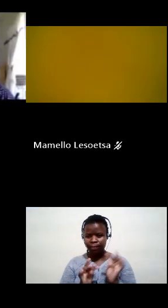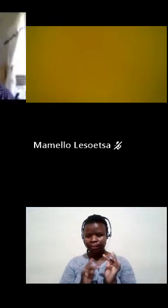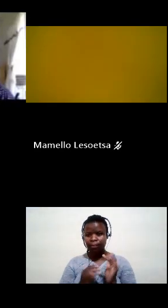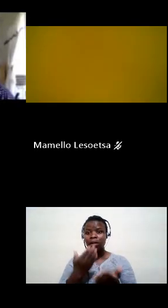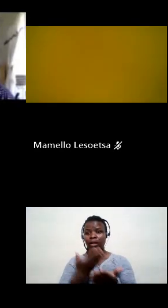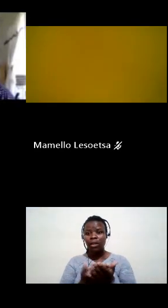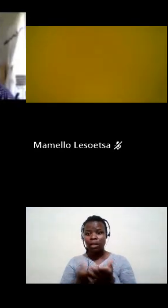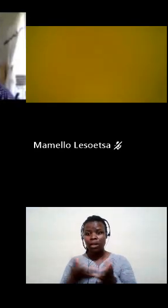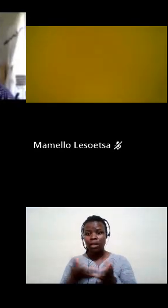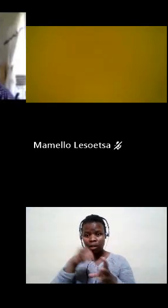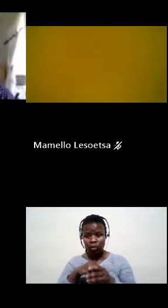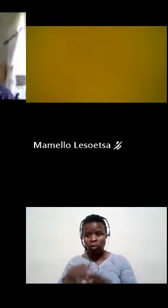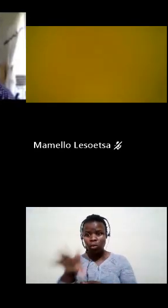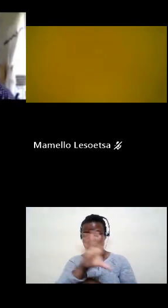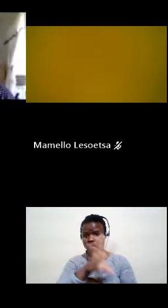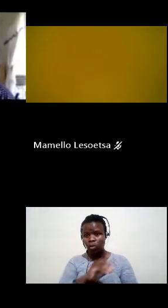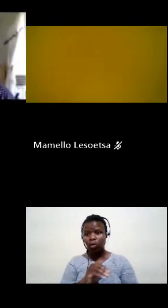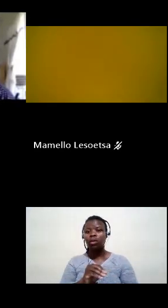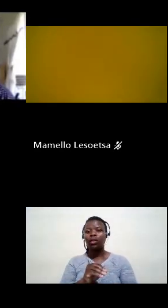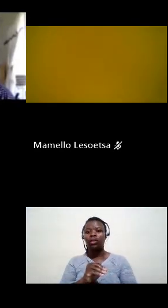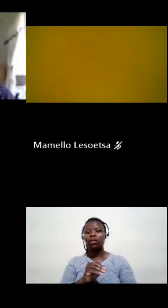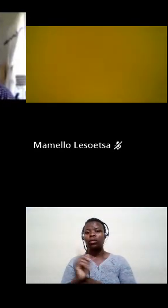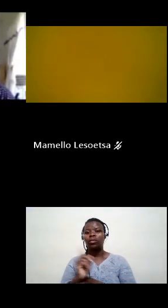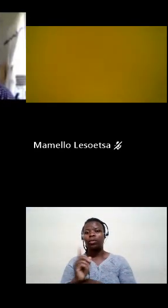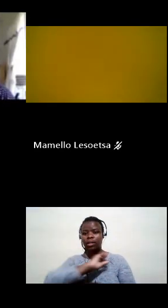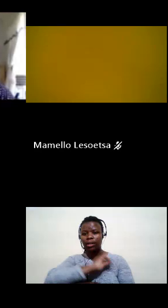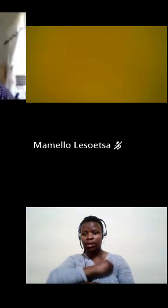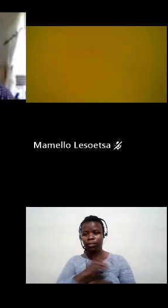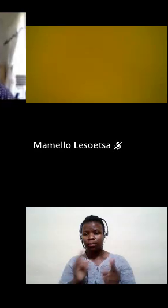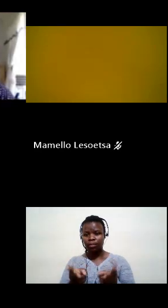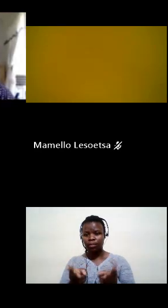Another arrow, another tap, please.